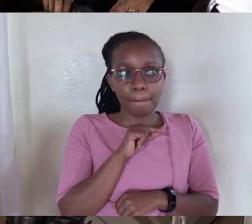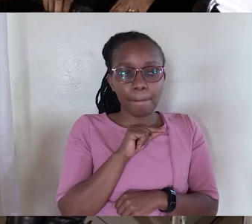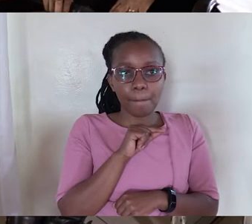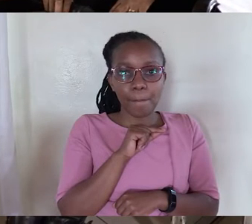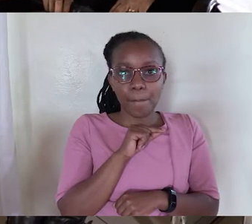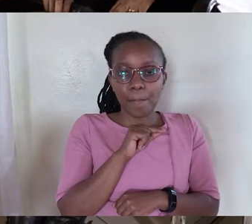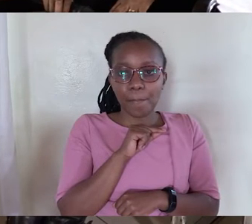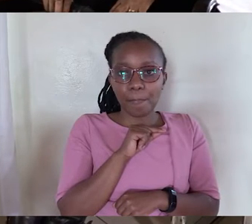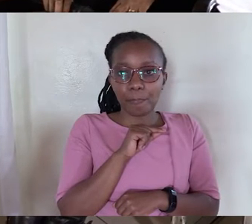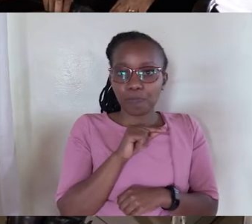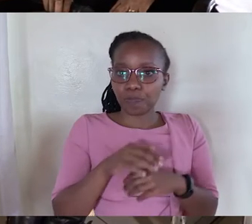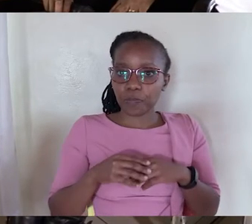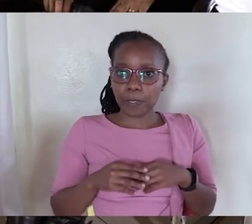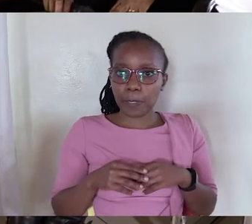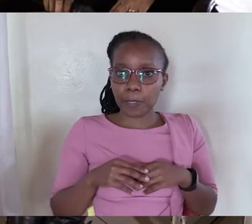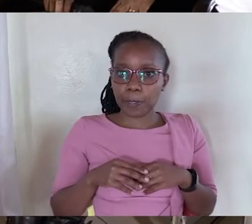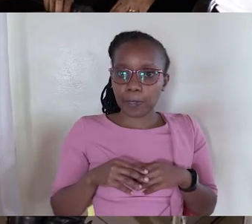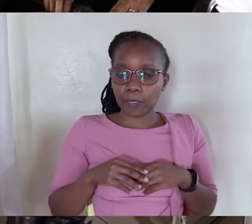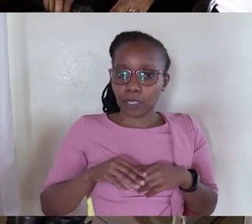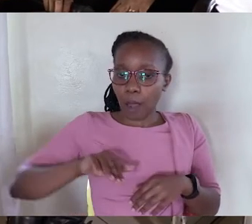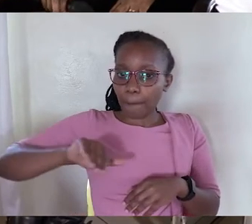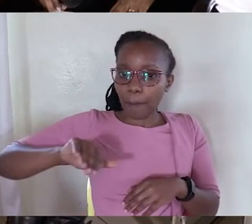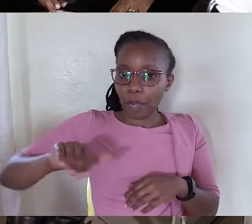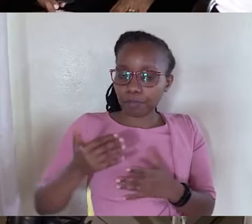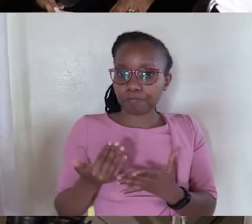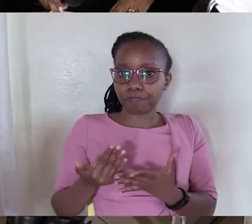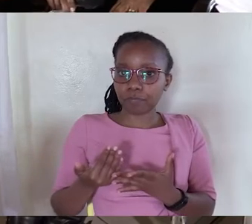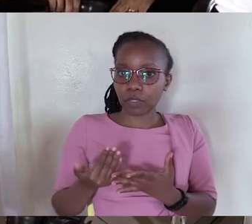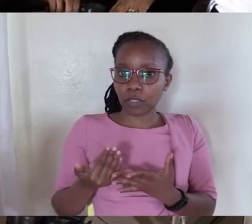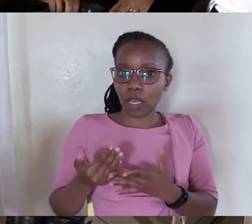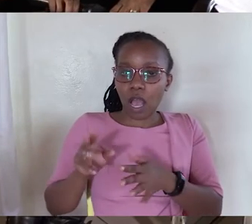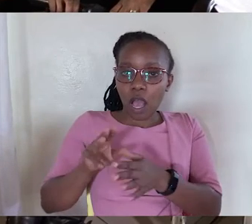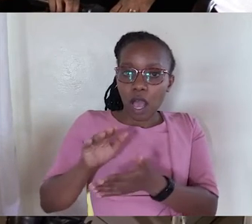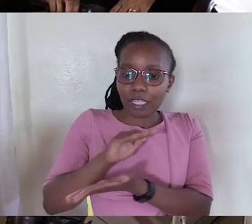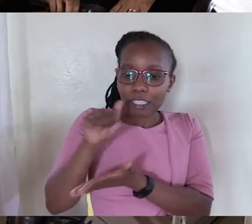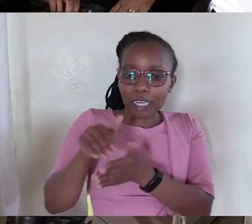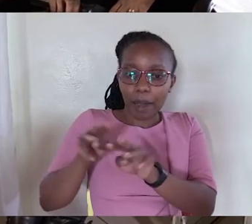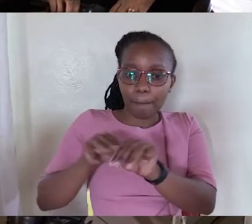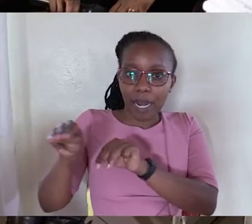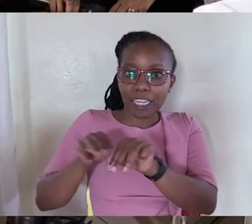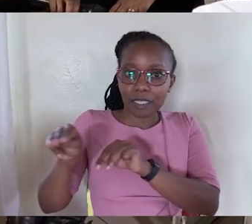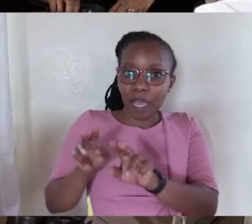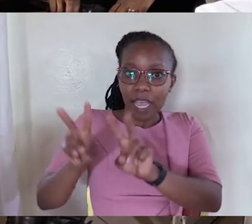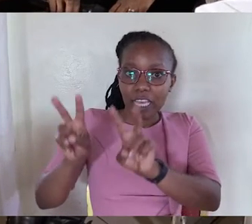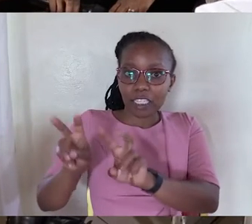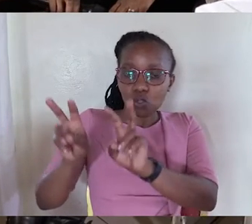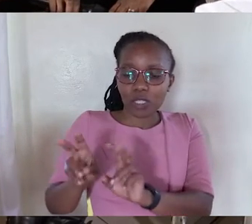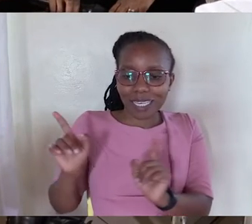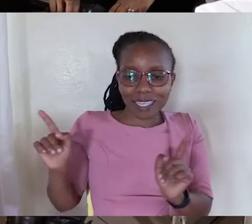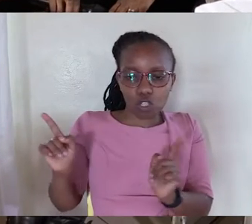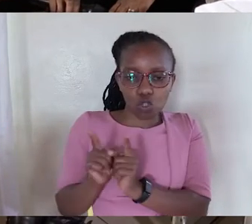the creation or the setting apart of some courts so that they can manage these specific matters in the shortest